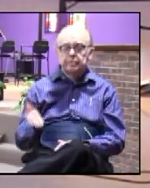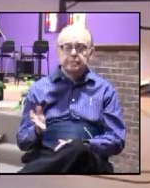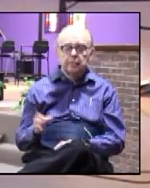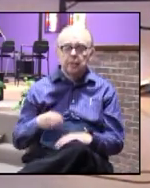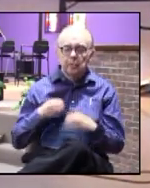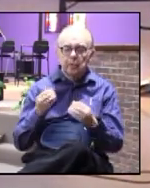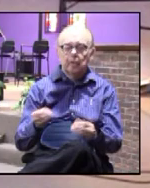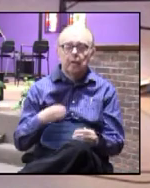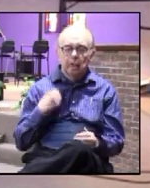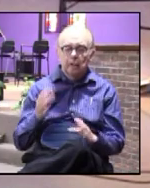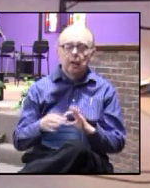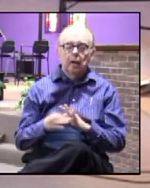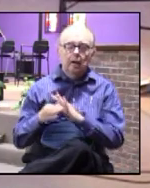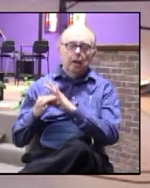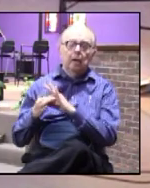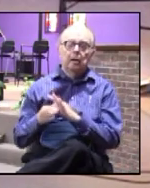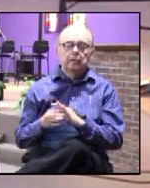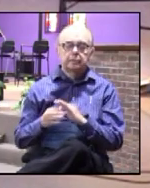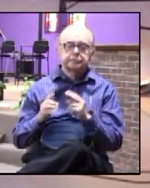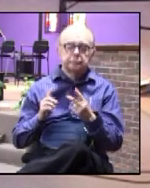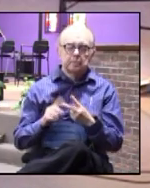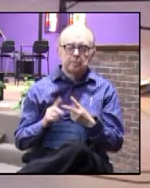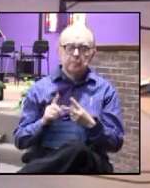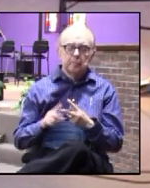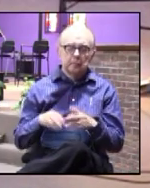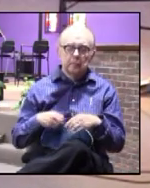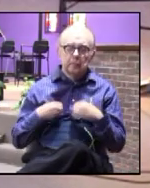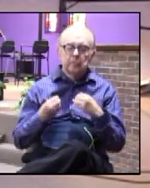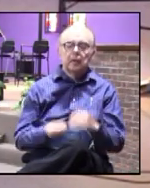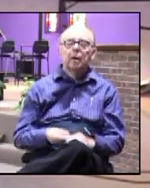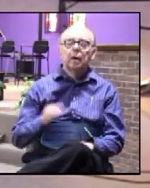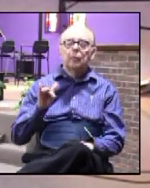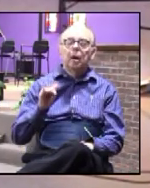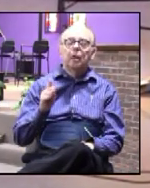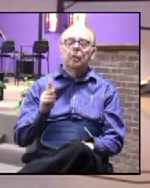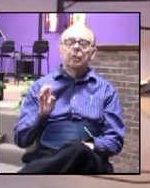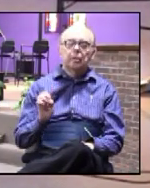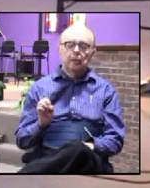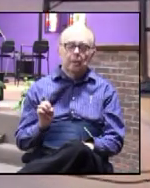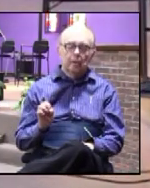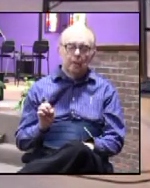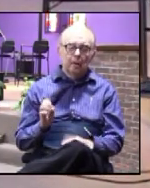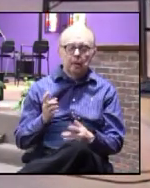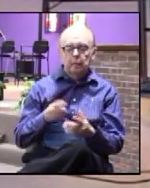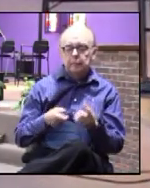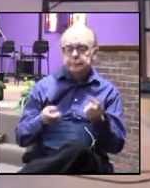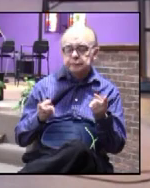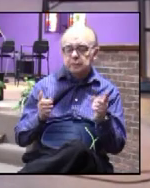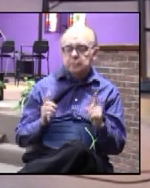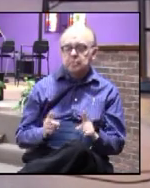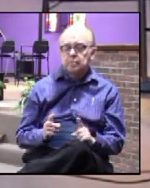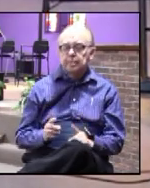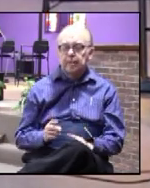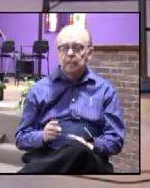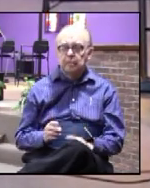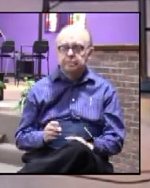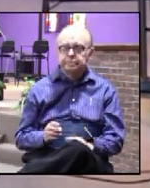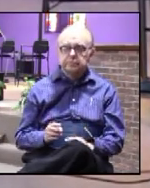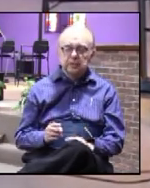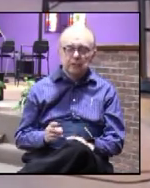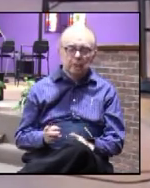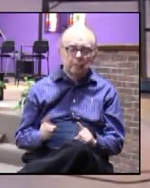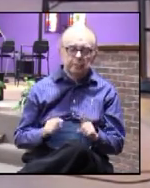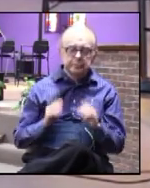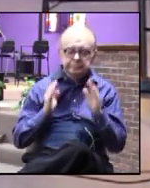our relationship right. Number two, to get our yoke right. Because what happens is, when